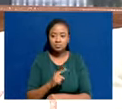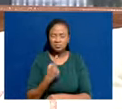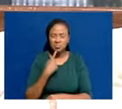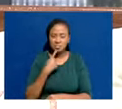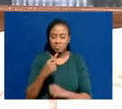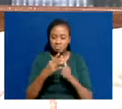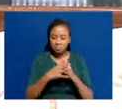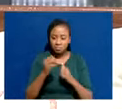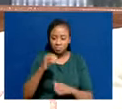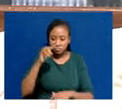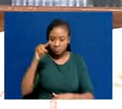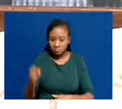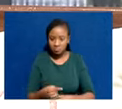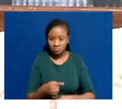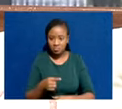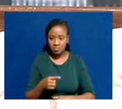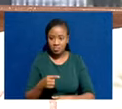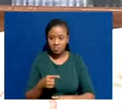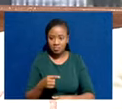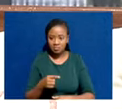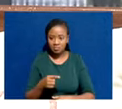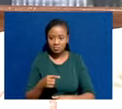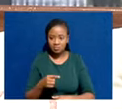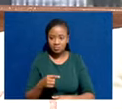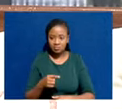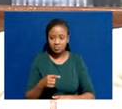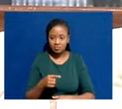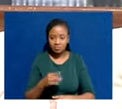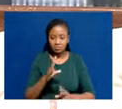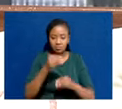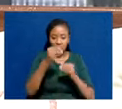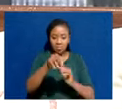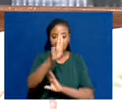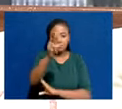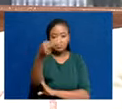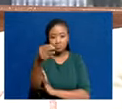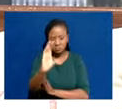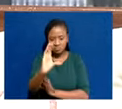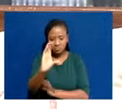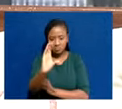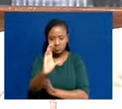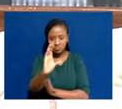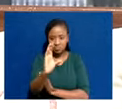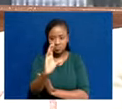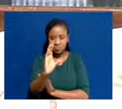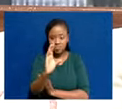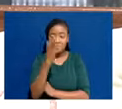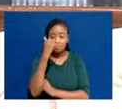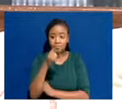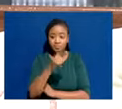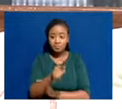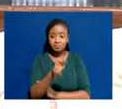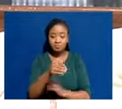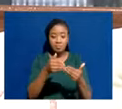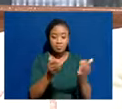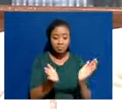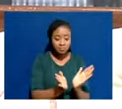190,000 households, the most vulnerable, and give them universal health cover. Jeff, their families, one person gets